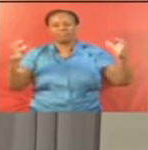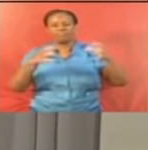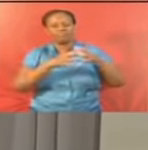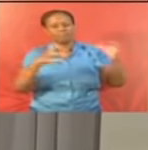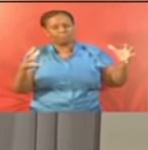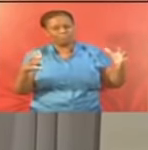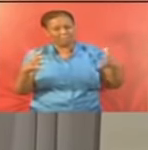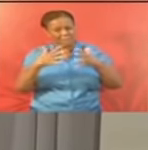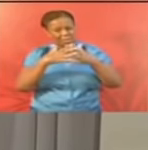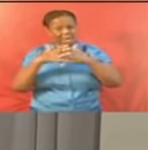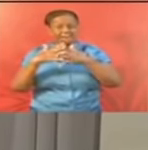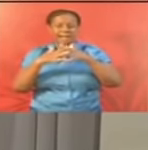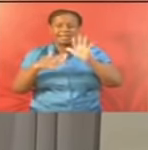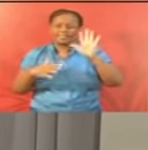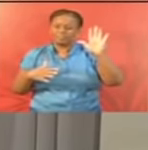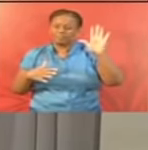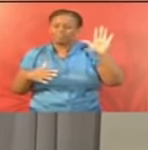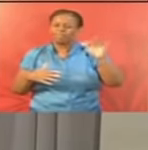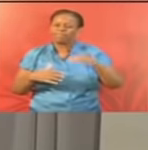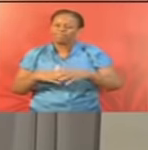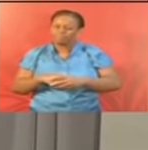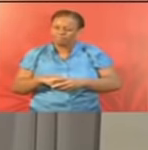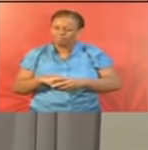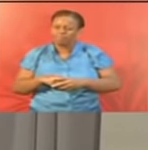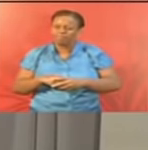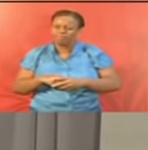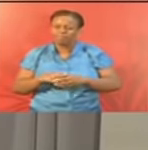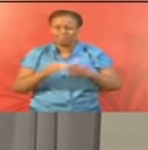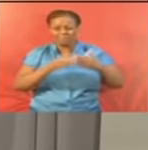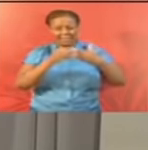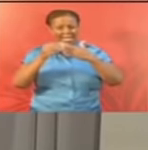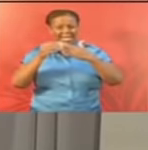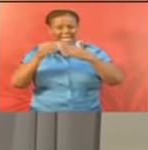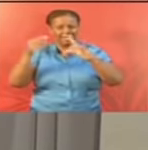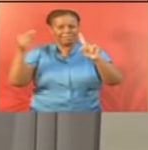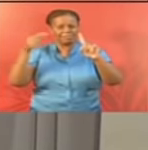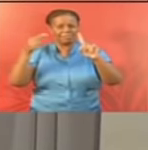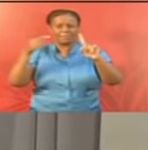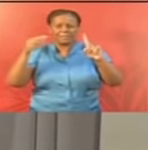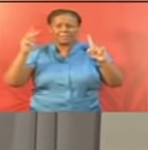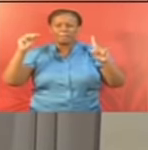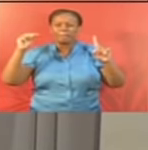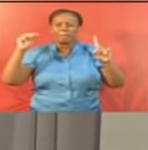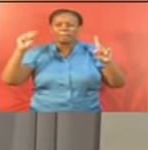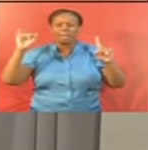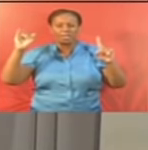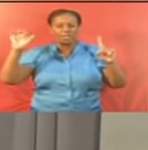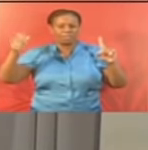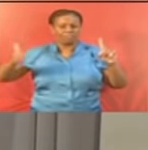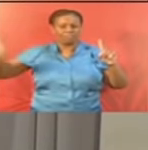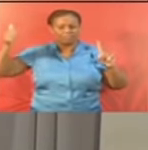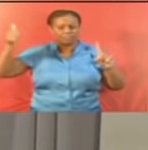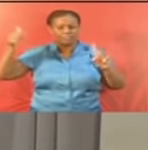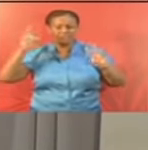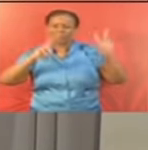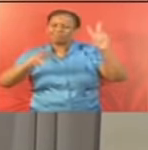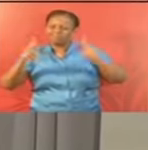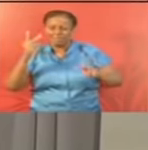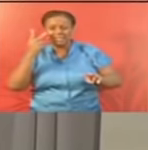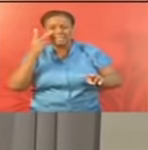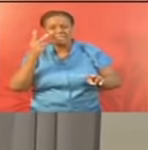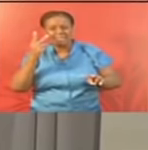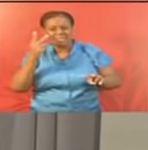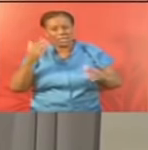of Miami. We are again appealing to young persons who want to go in their social